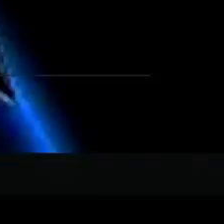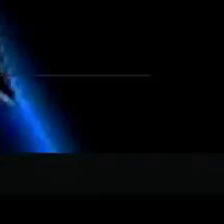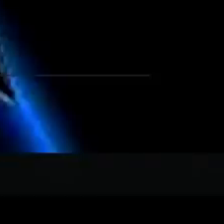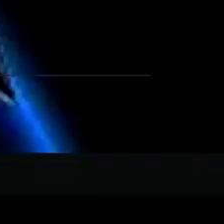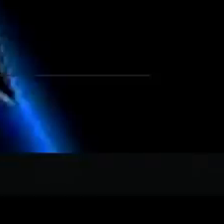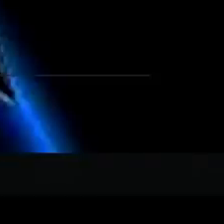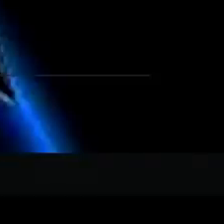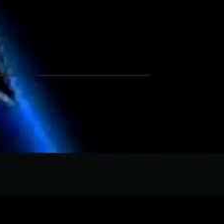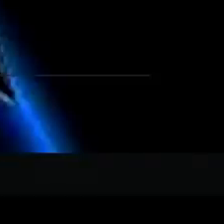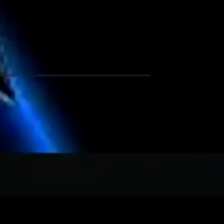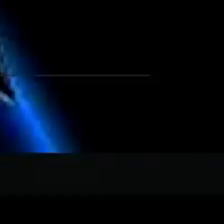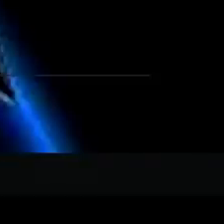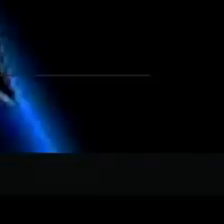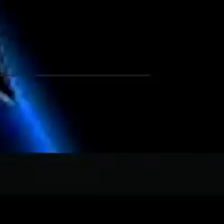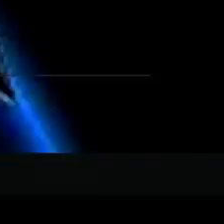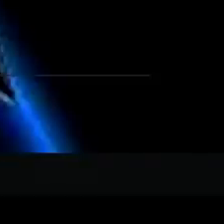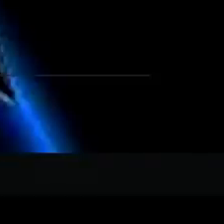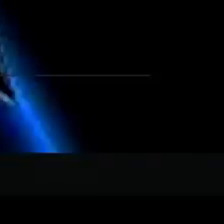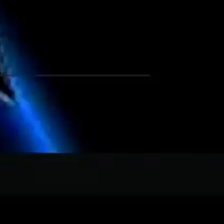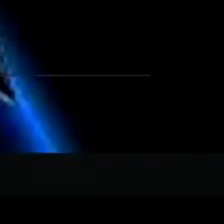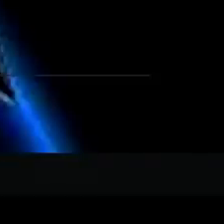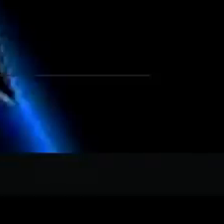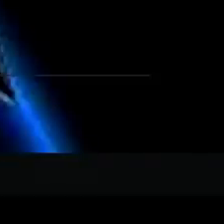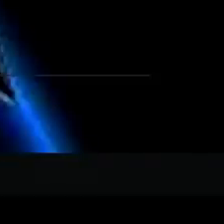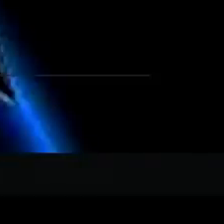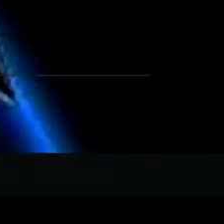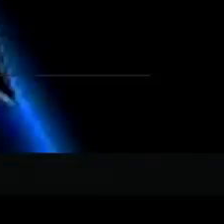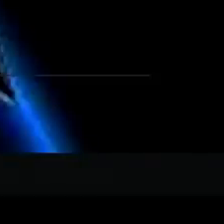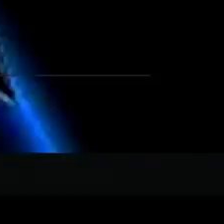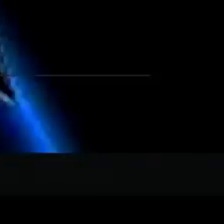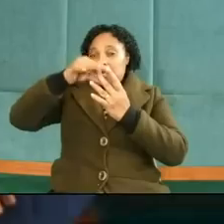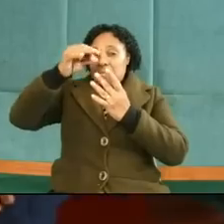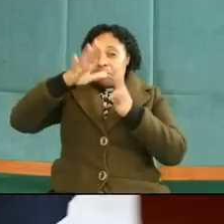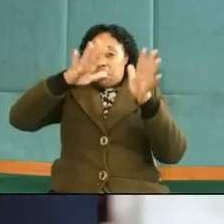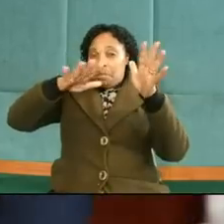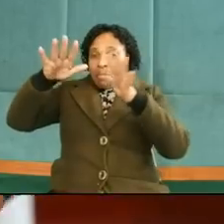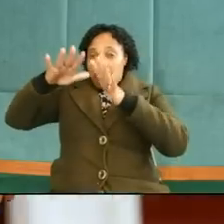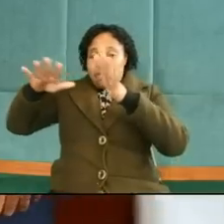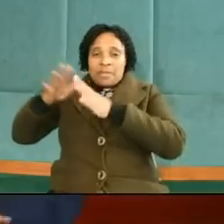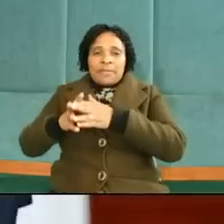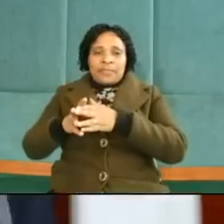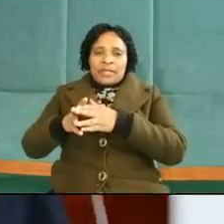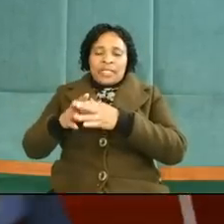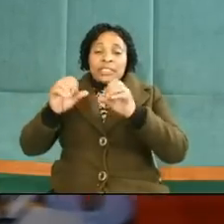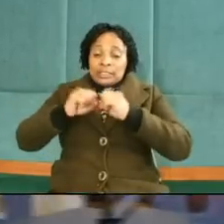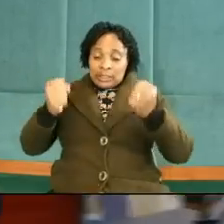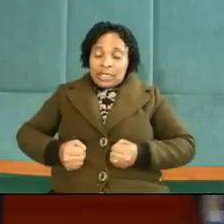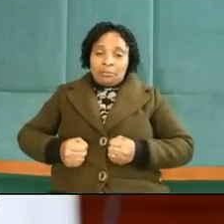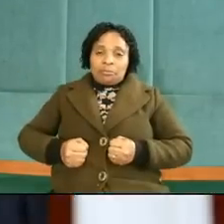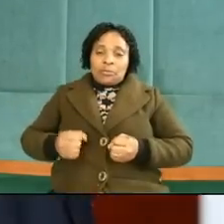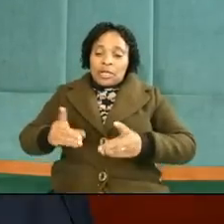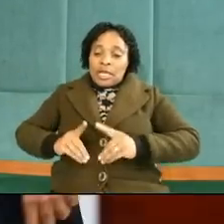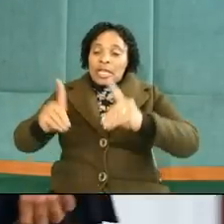system circling the planet, picks up the signal, delivers it right